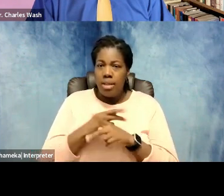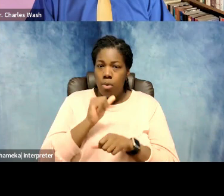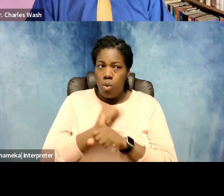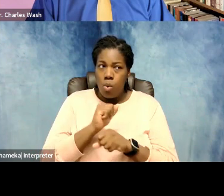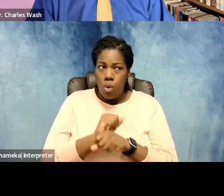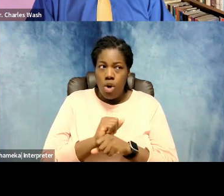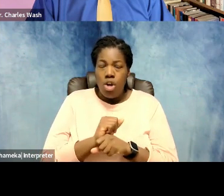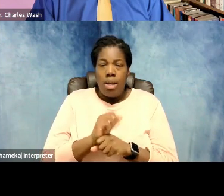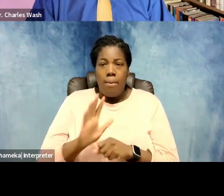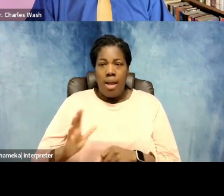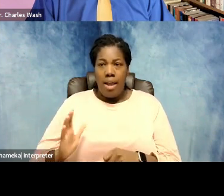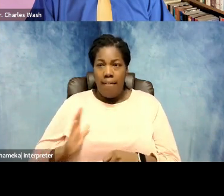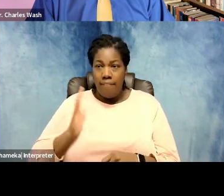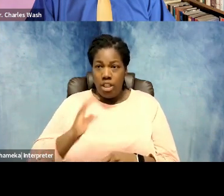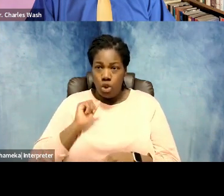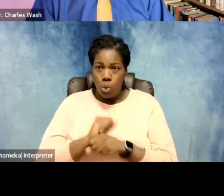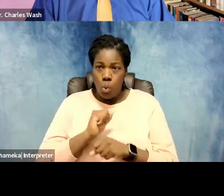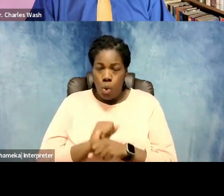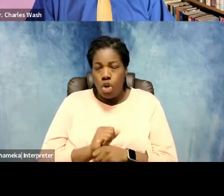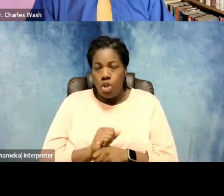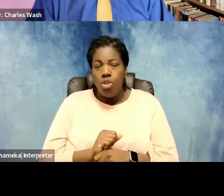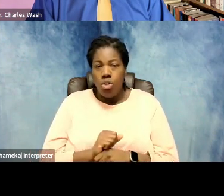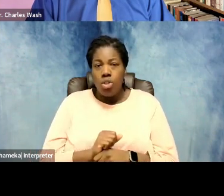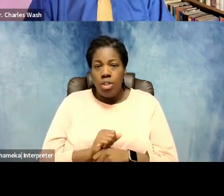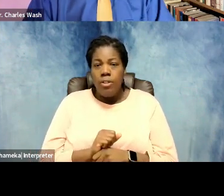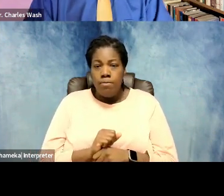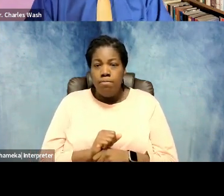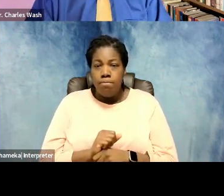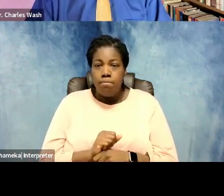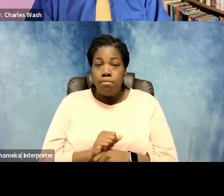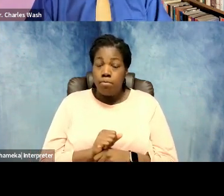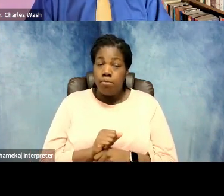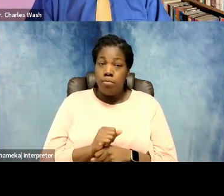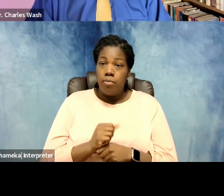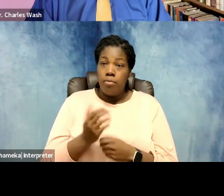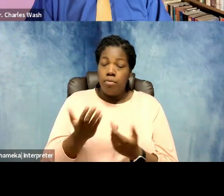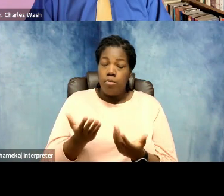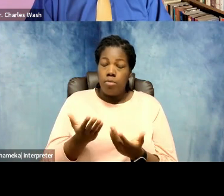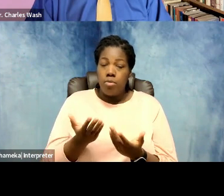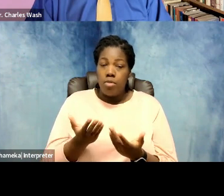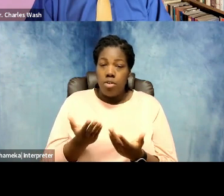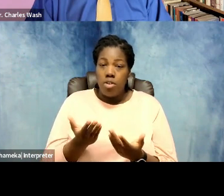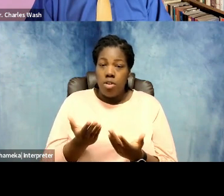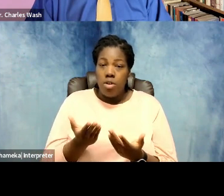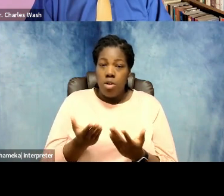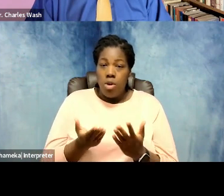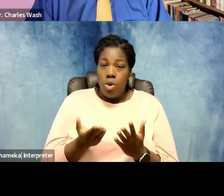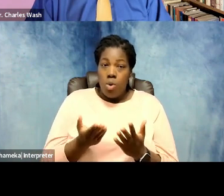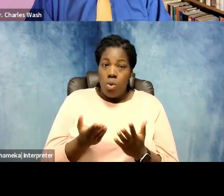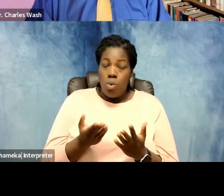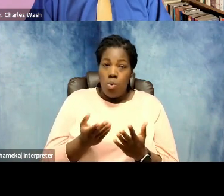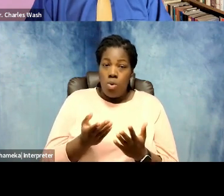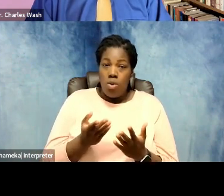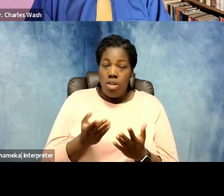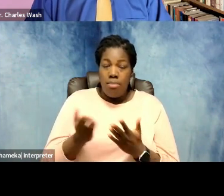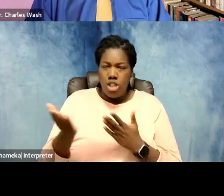role and in my, what I call my day job, if you will. But what runs kind of the through line through all of that is this idea